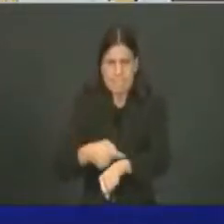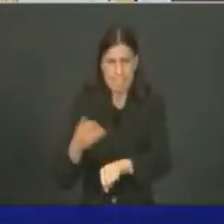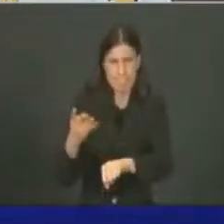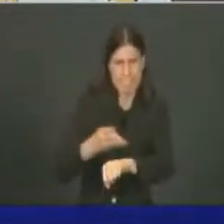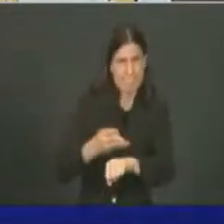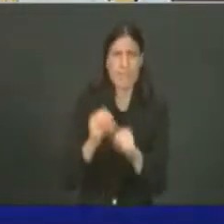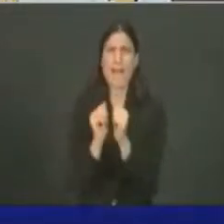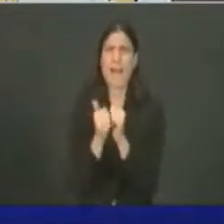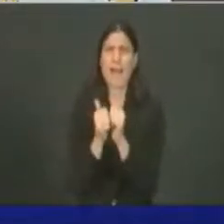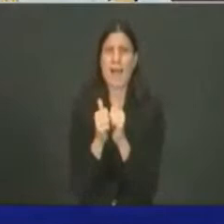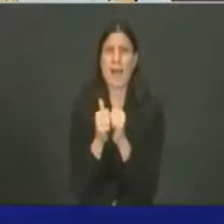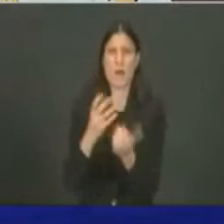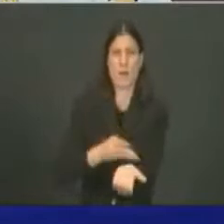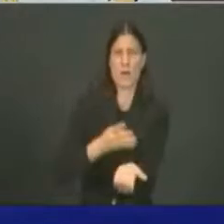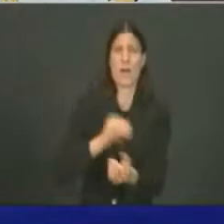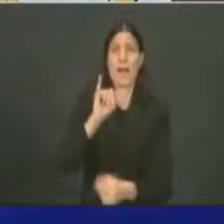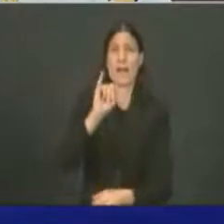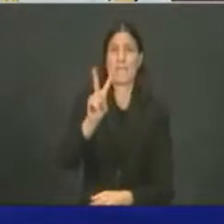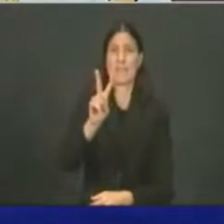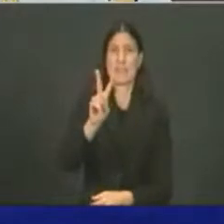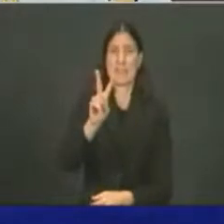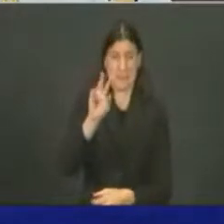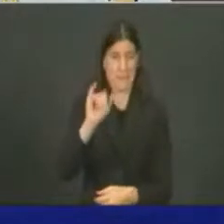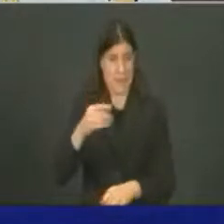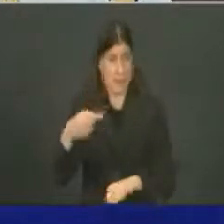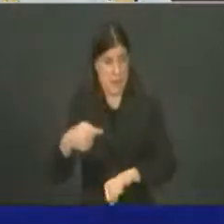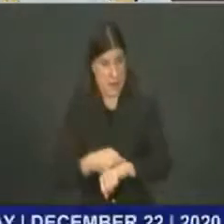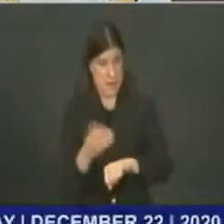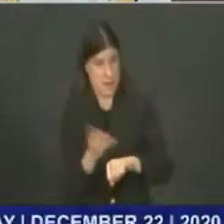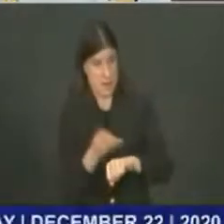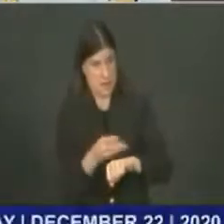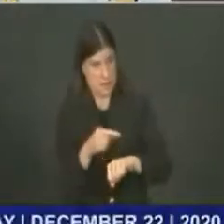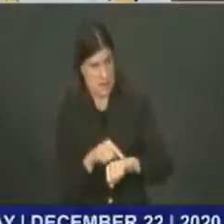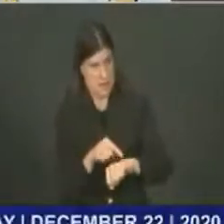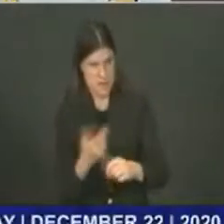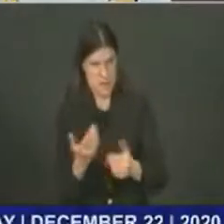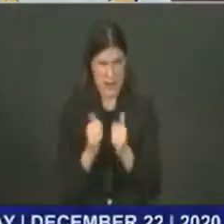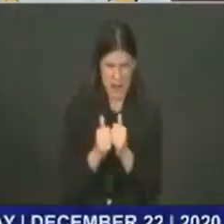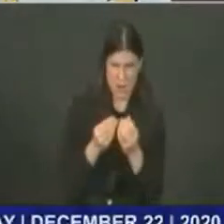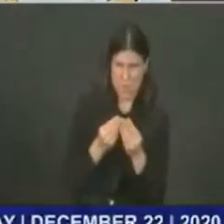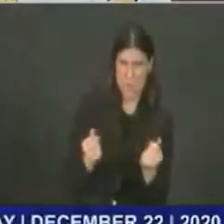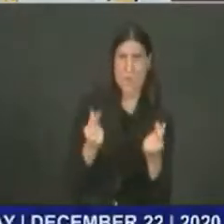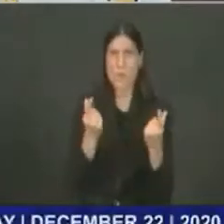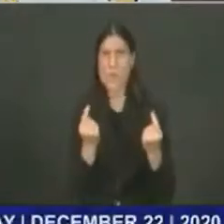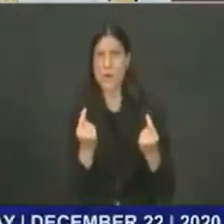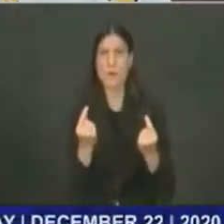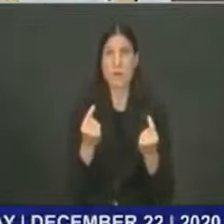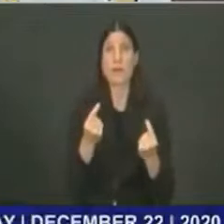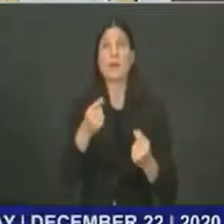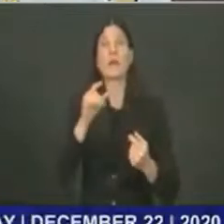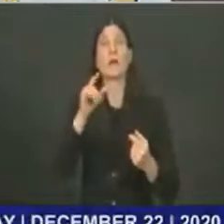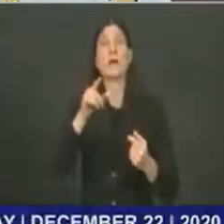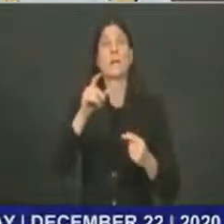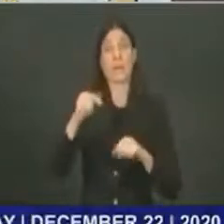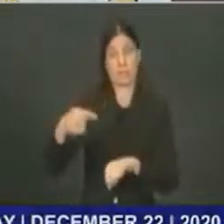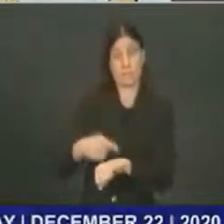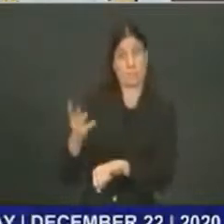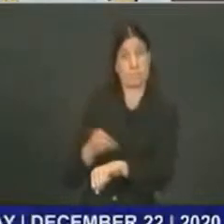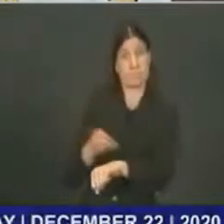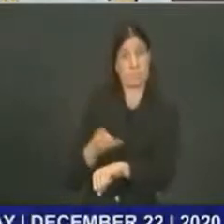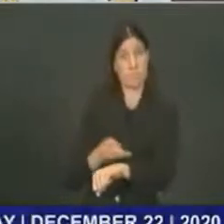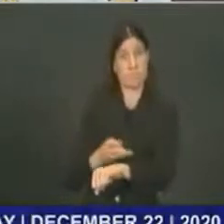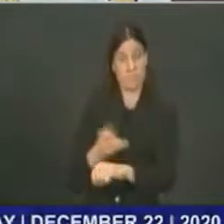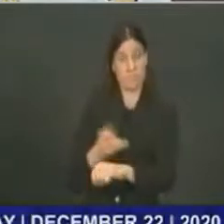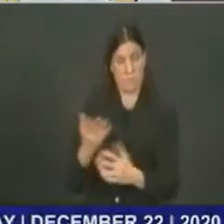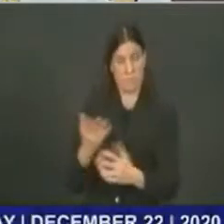hour, and it is very effective. The whole goal is to keep people out of the hospital. It's